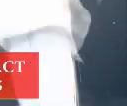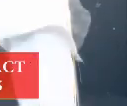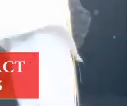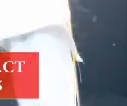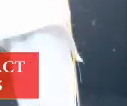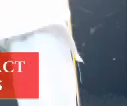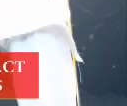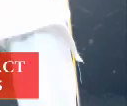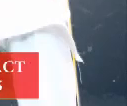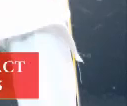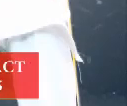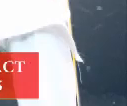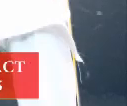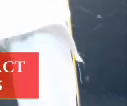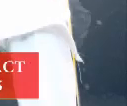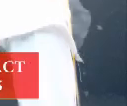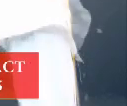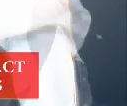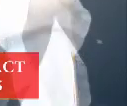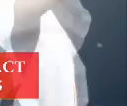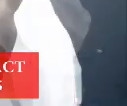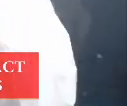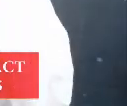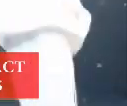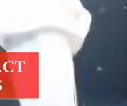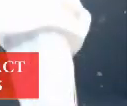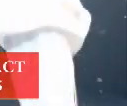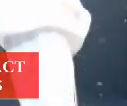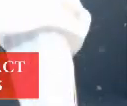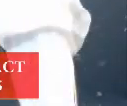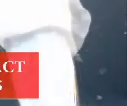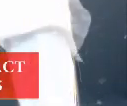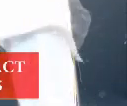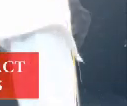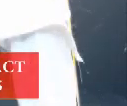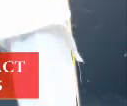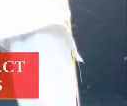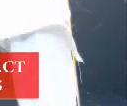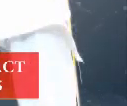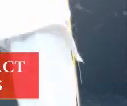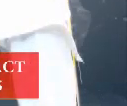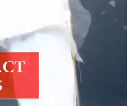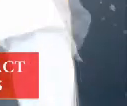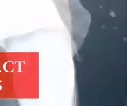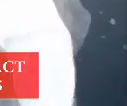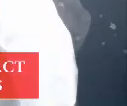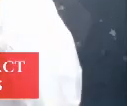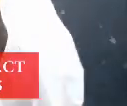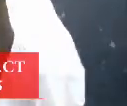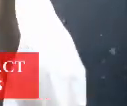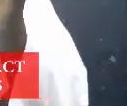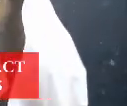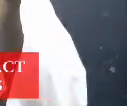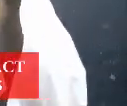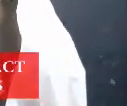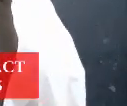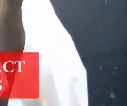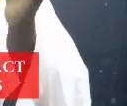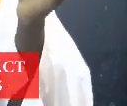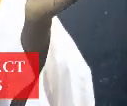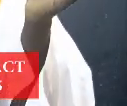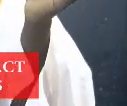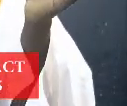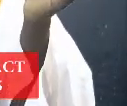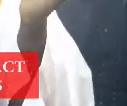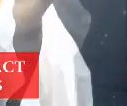boromam. dinañ dem si biir office yi. diggante nit ki ak yonantum. dinañ génn réew mi. diggante nit ki sax ak